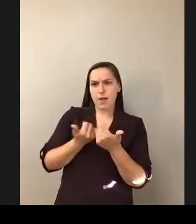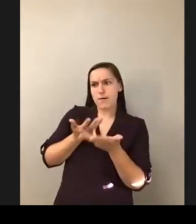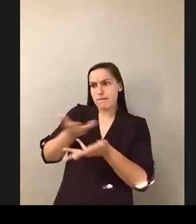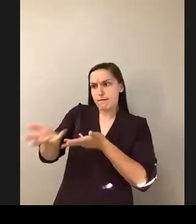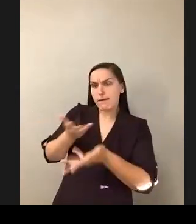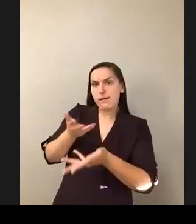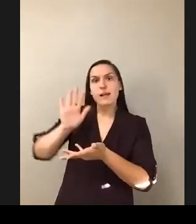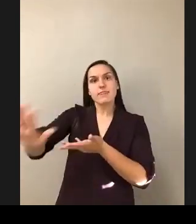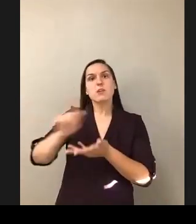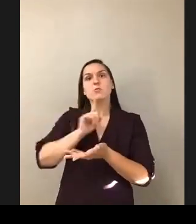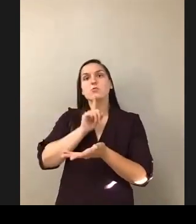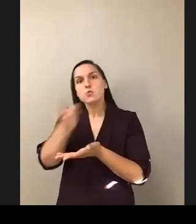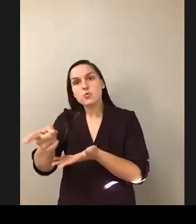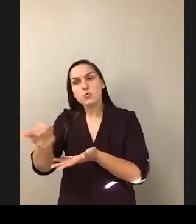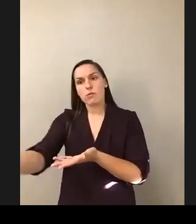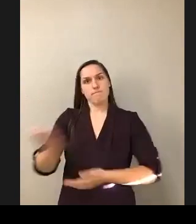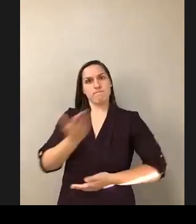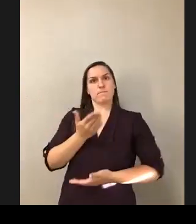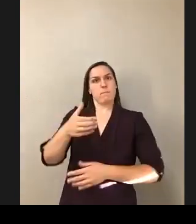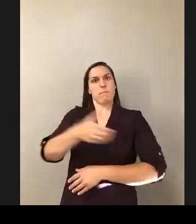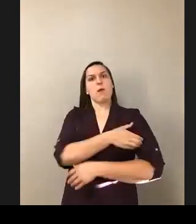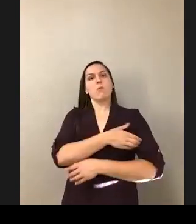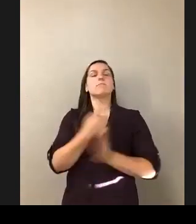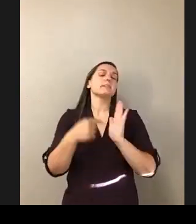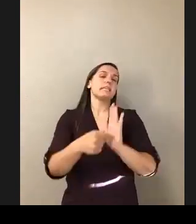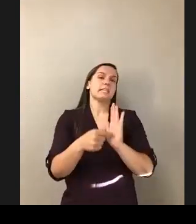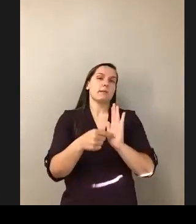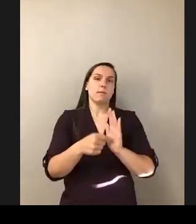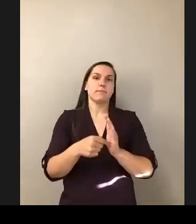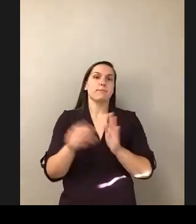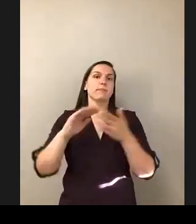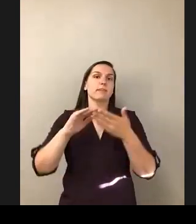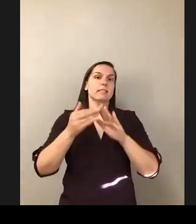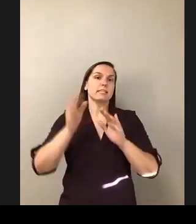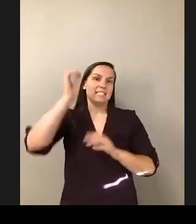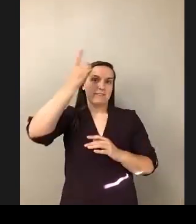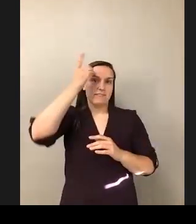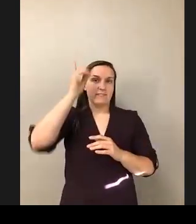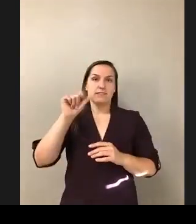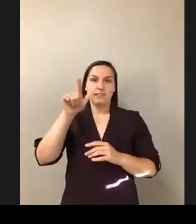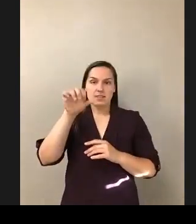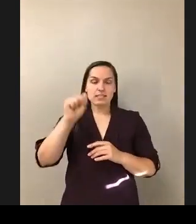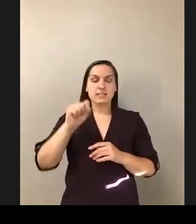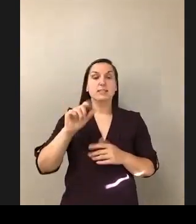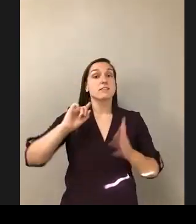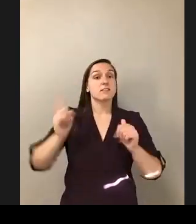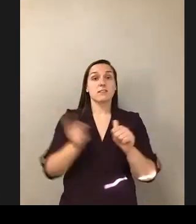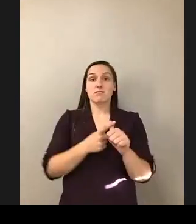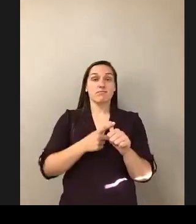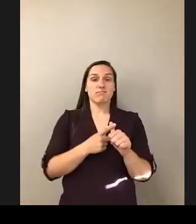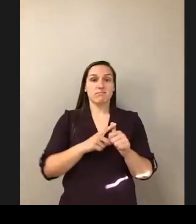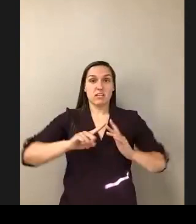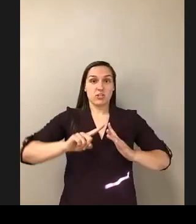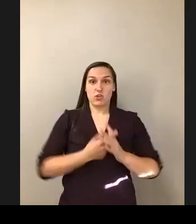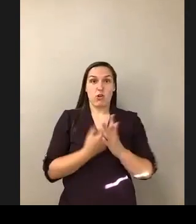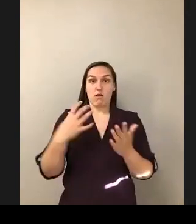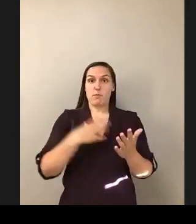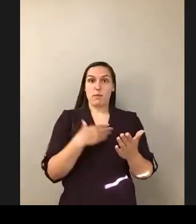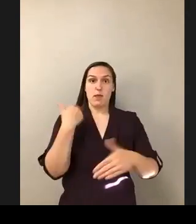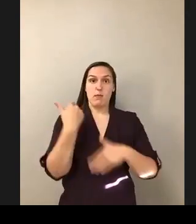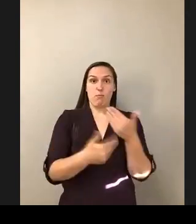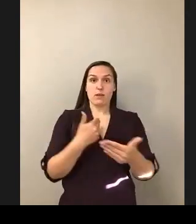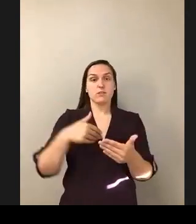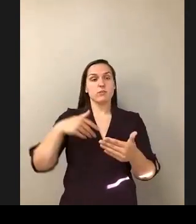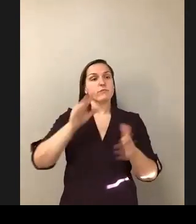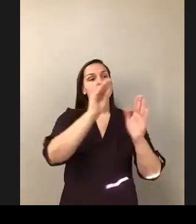to power. So for example, in the city of Dallas, when I first started the complaint process, you went online, it was some PDF or whatever.